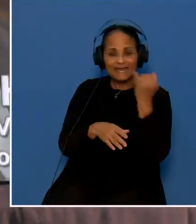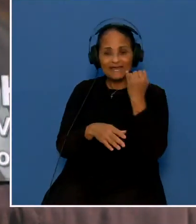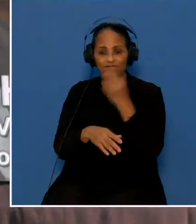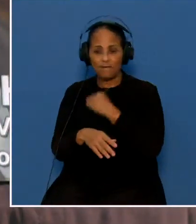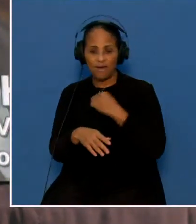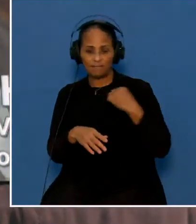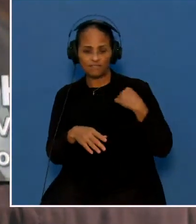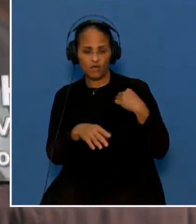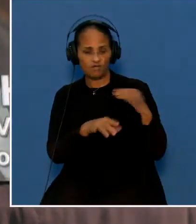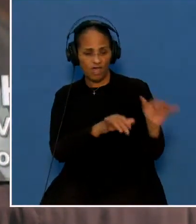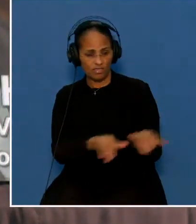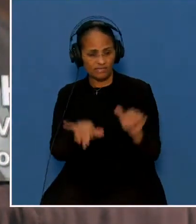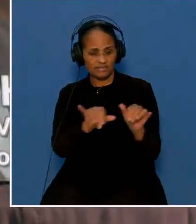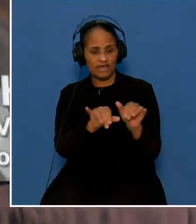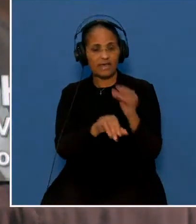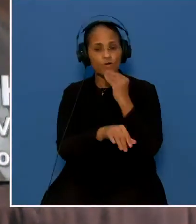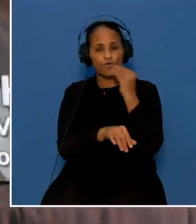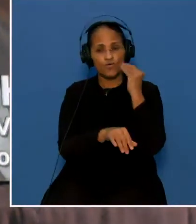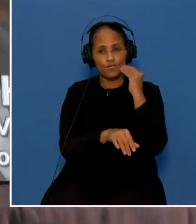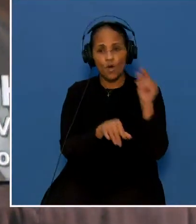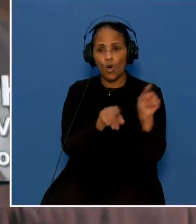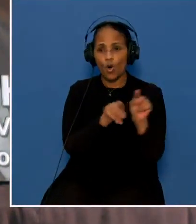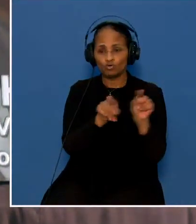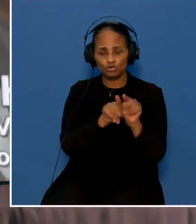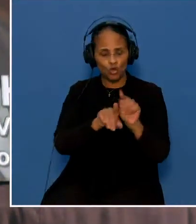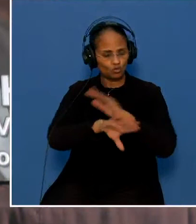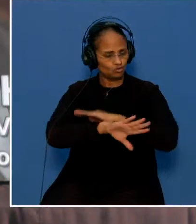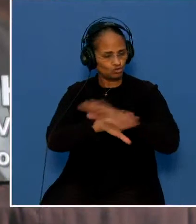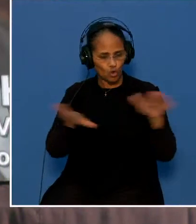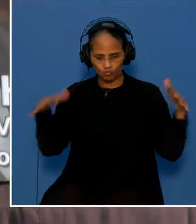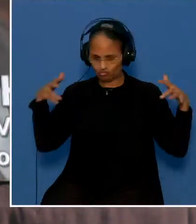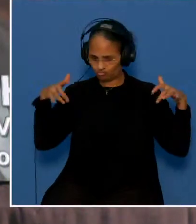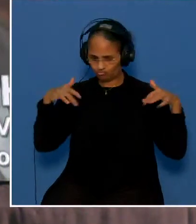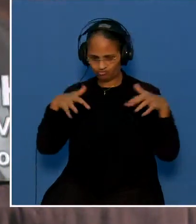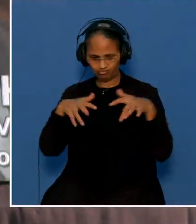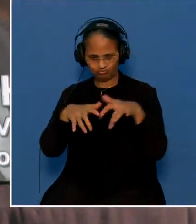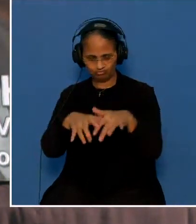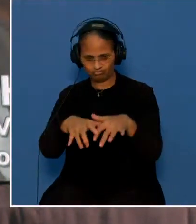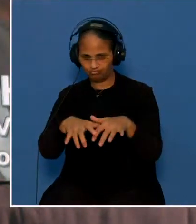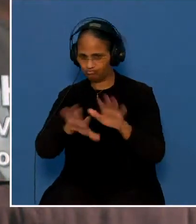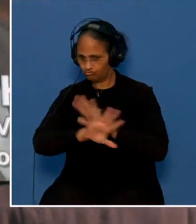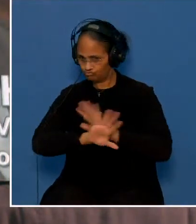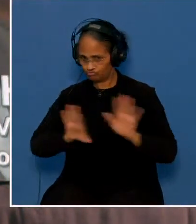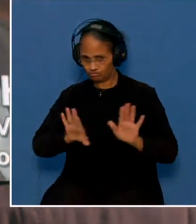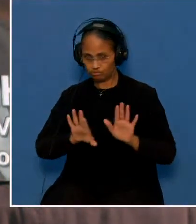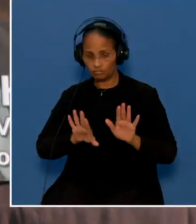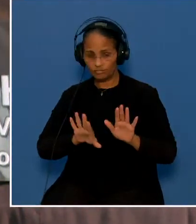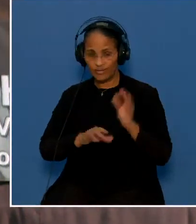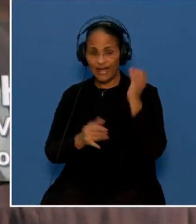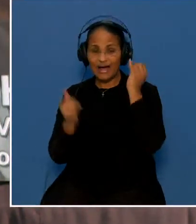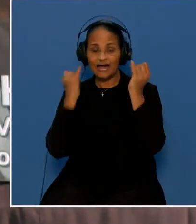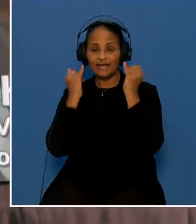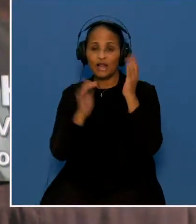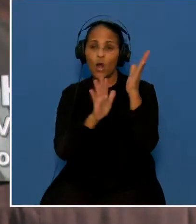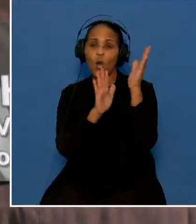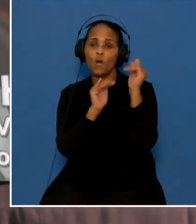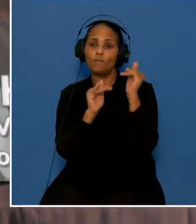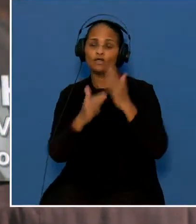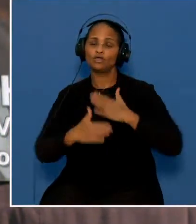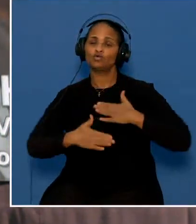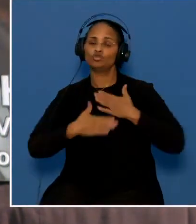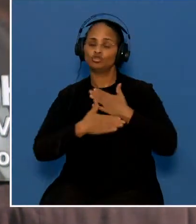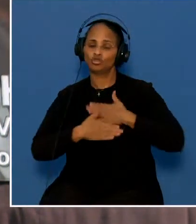same household. And do not gather in crowds. Ideally, we would hope you enjoy the